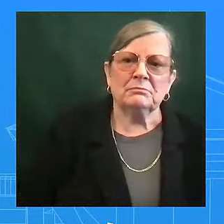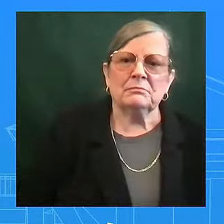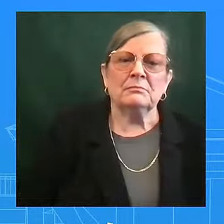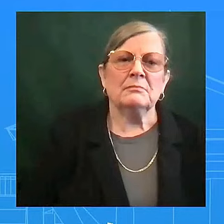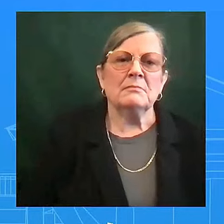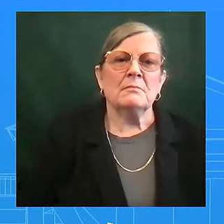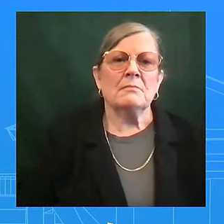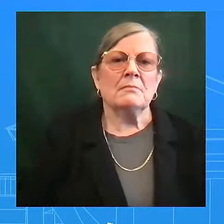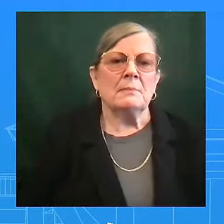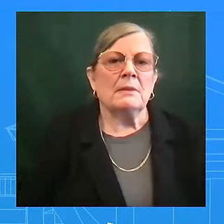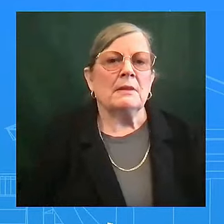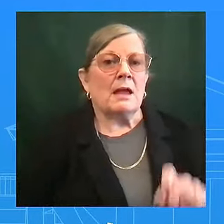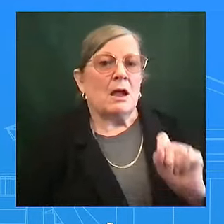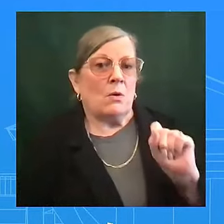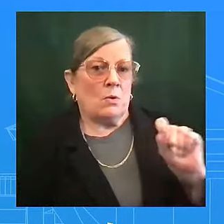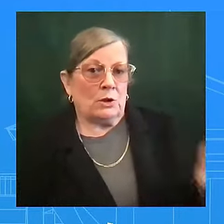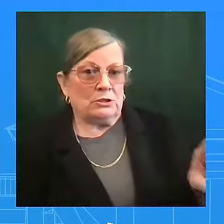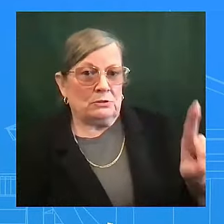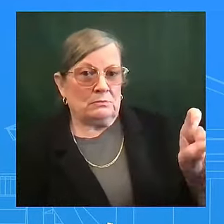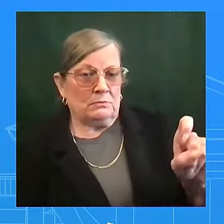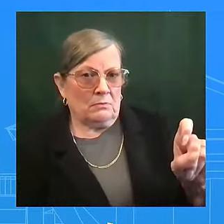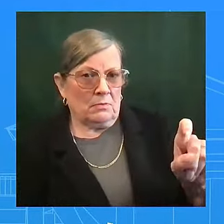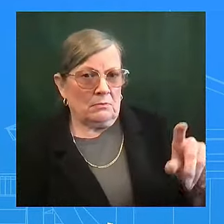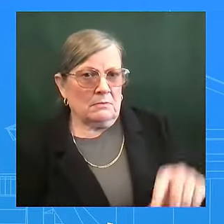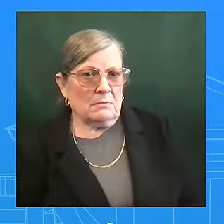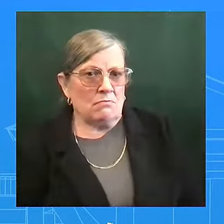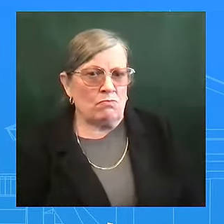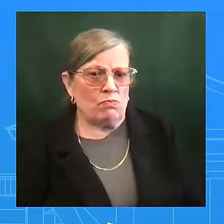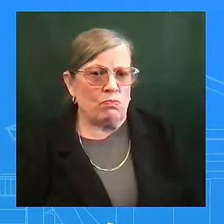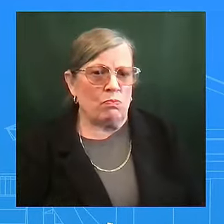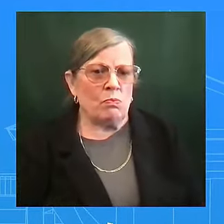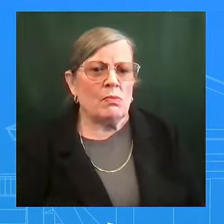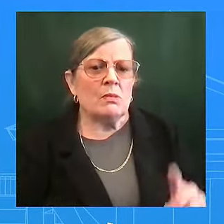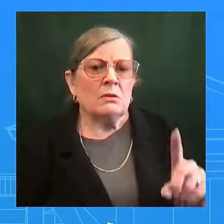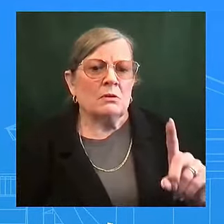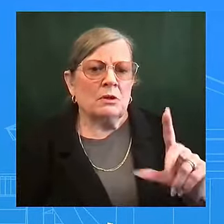you. It had wings and now it's dead.